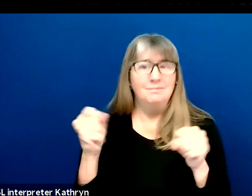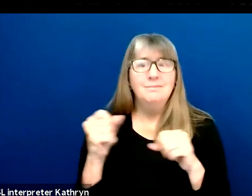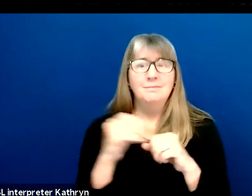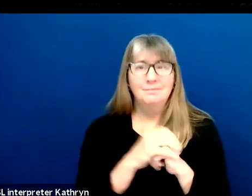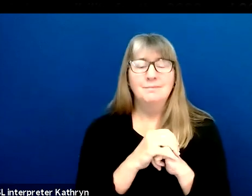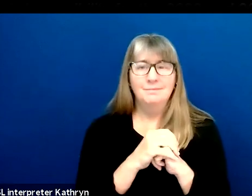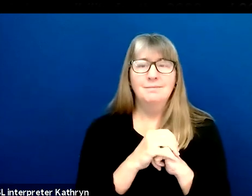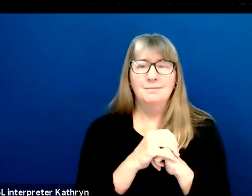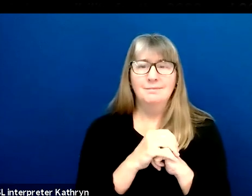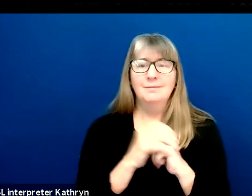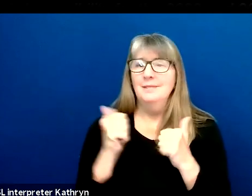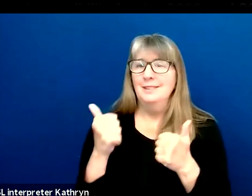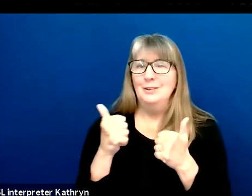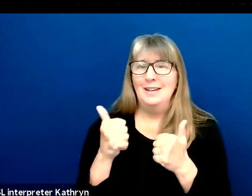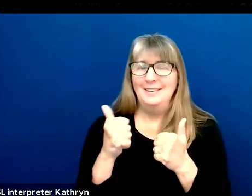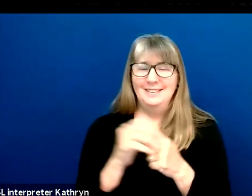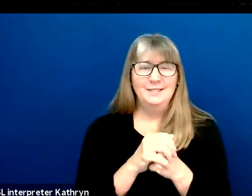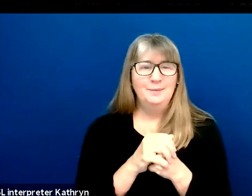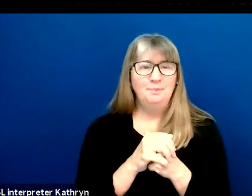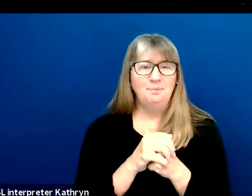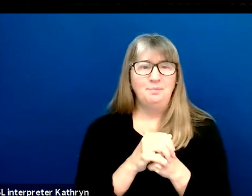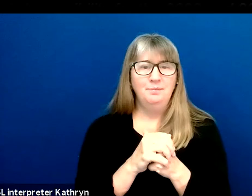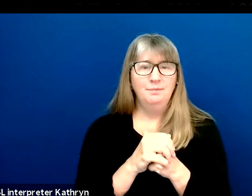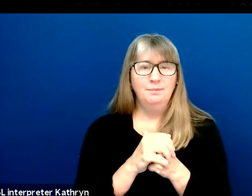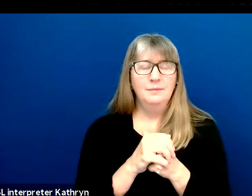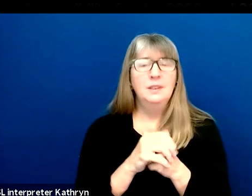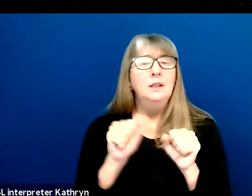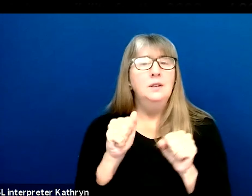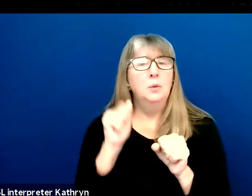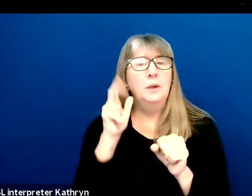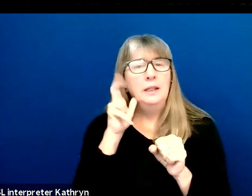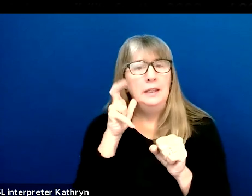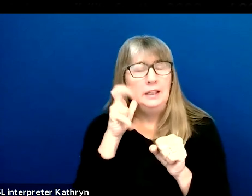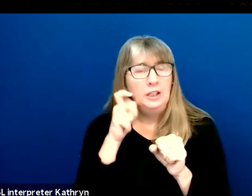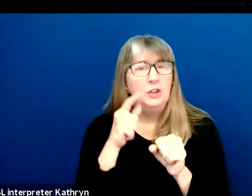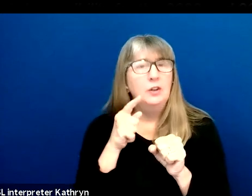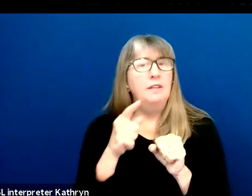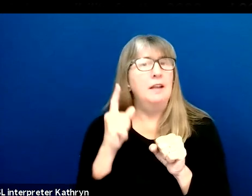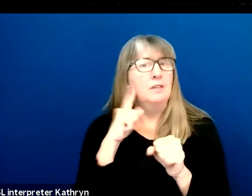Yes. Great. Okay. So we can hear in that sonification